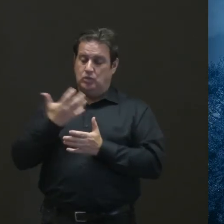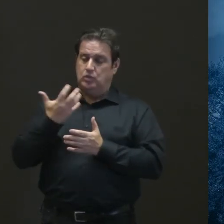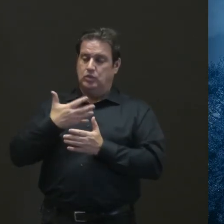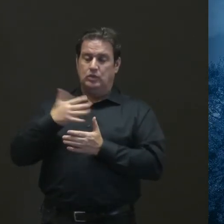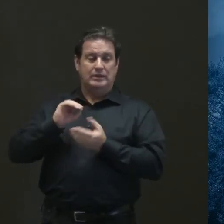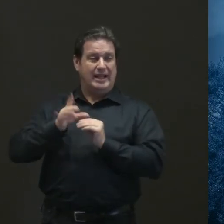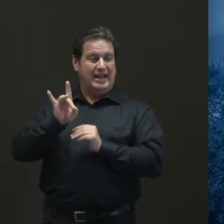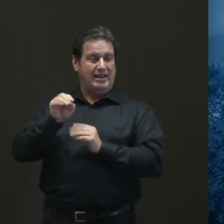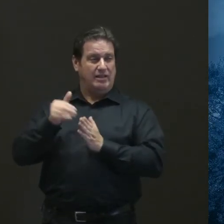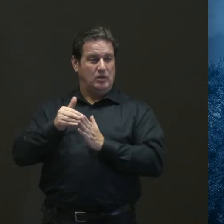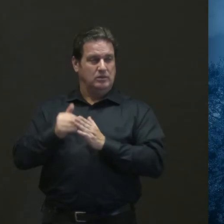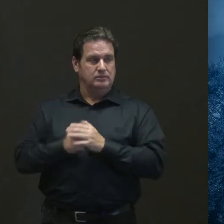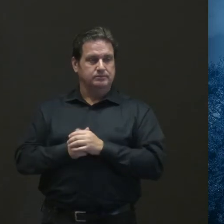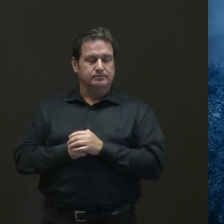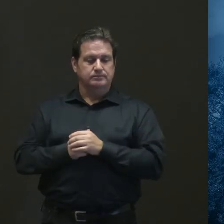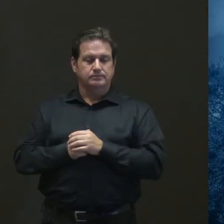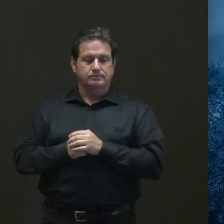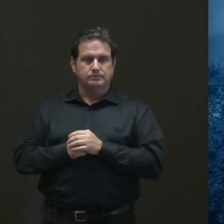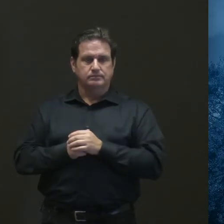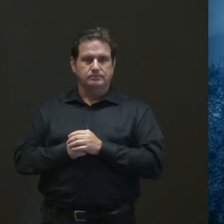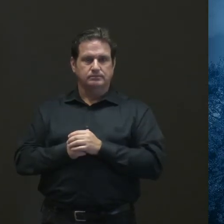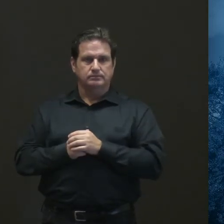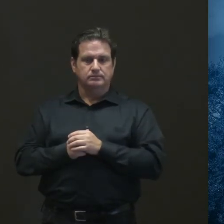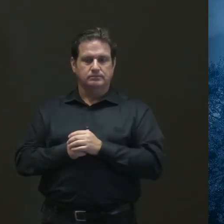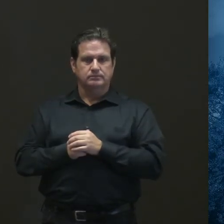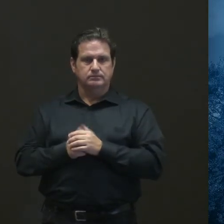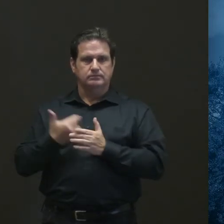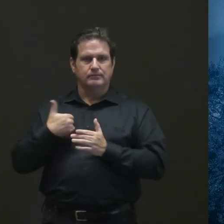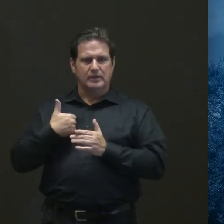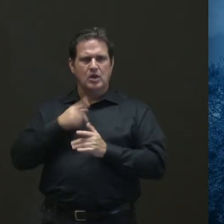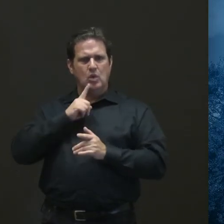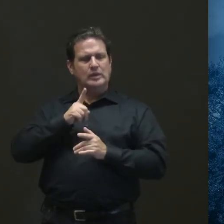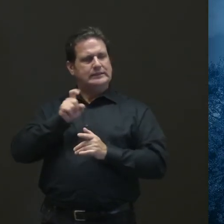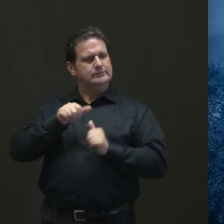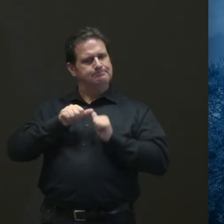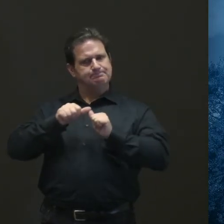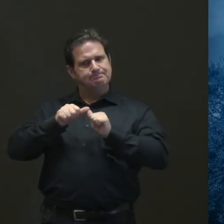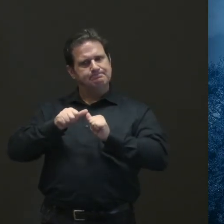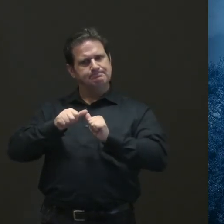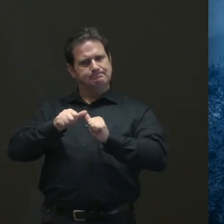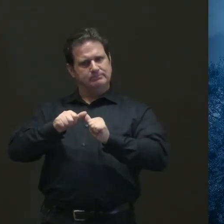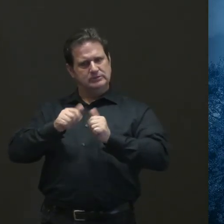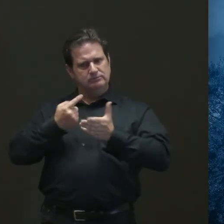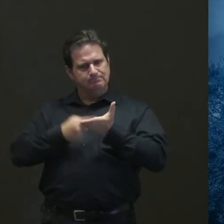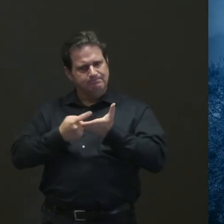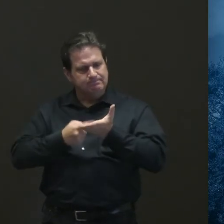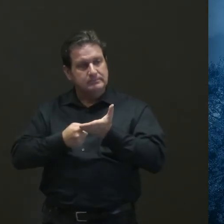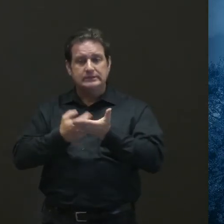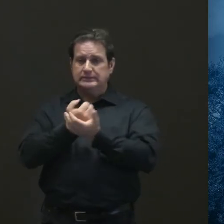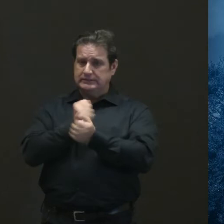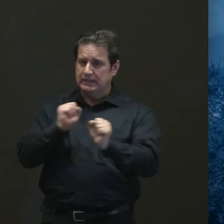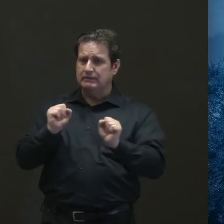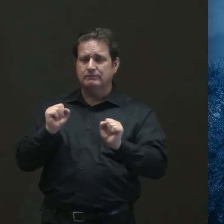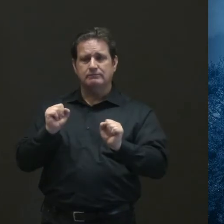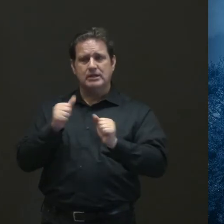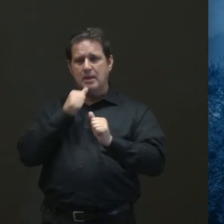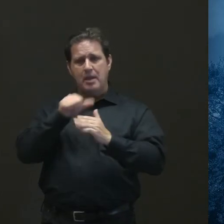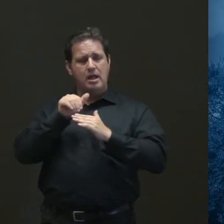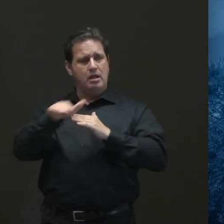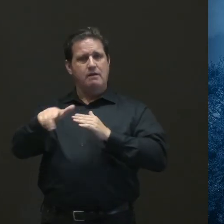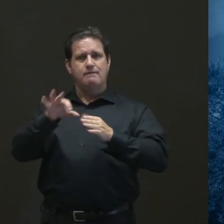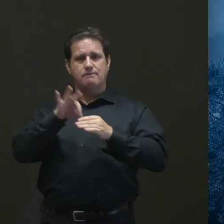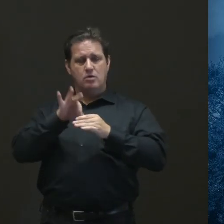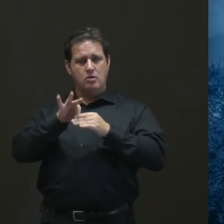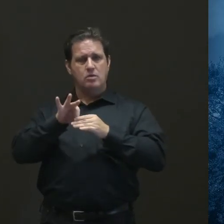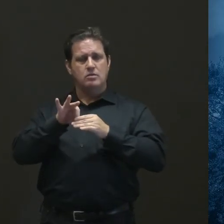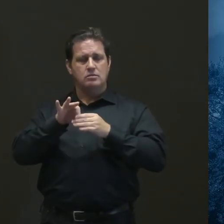number. So I just need to continue to talk about it's a safe way to vote. If you're going